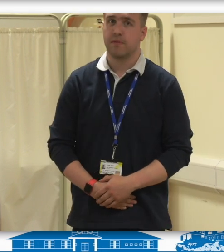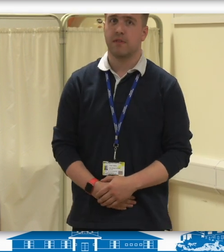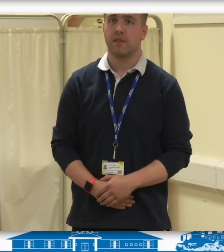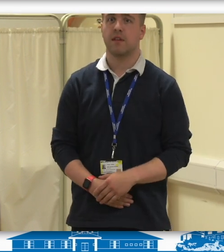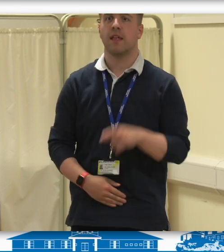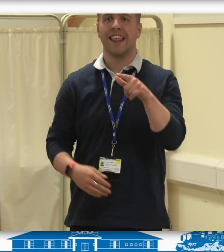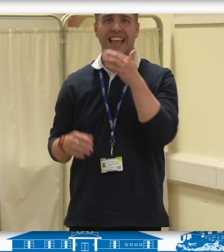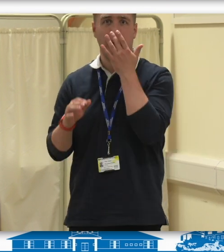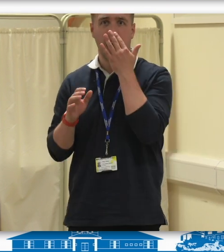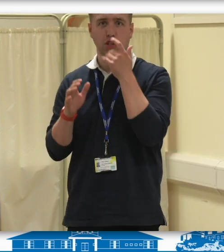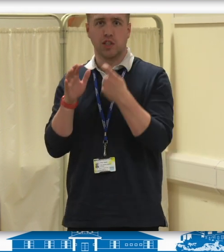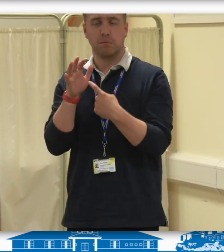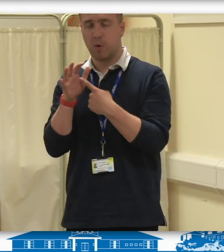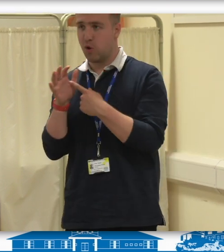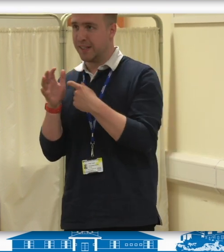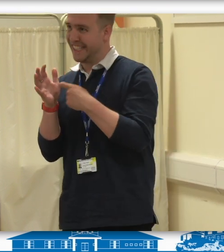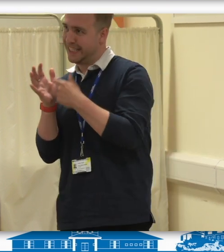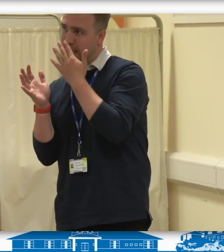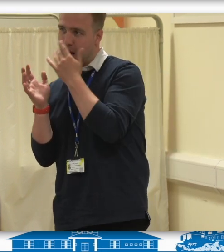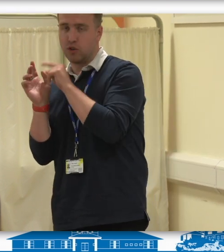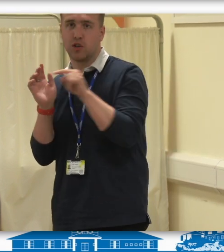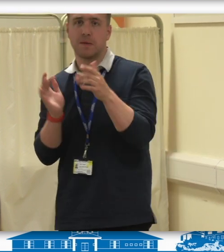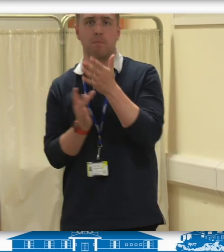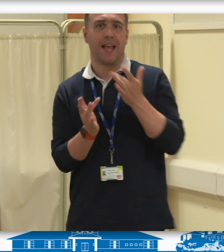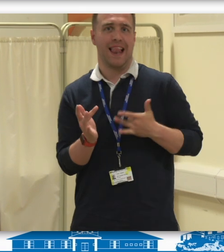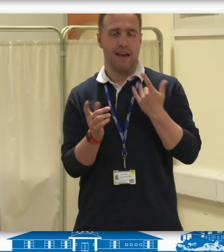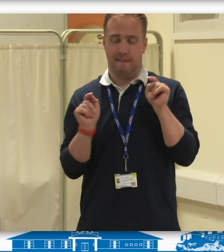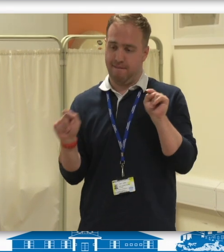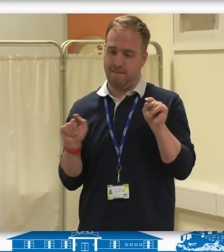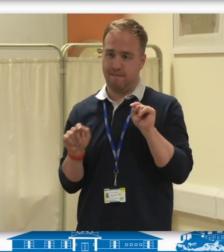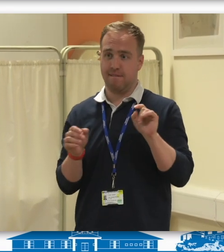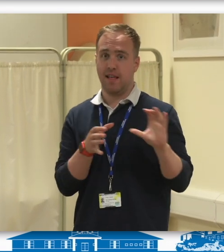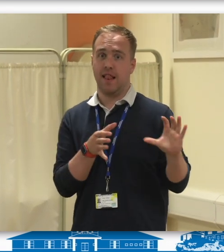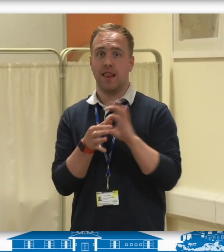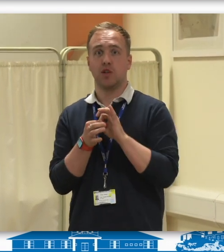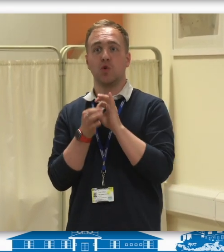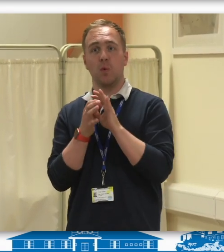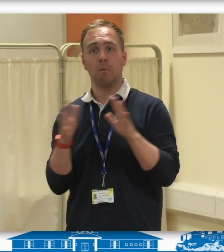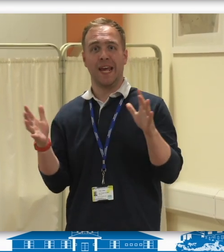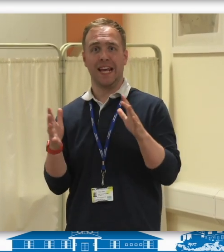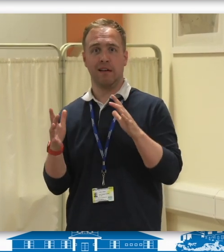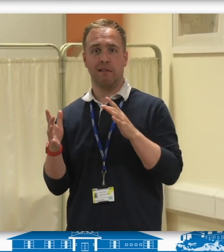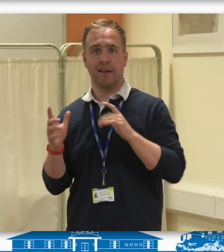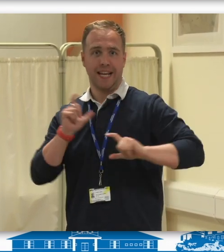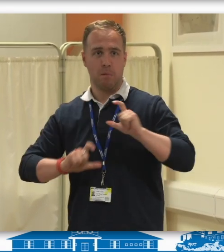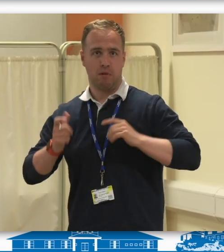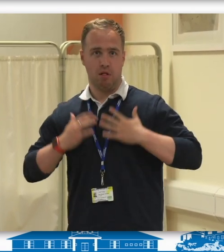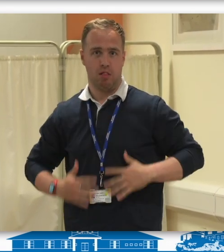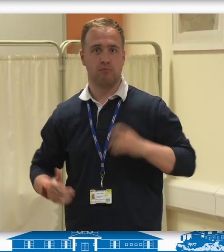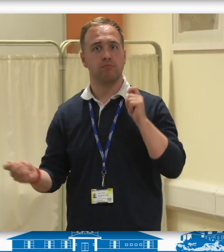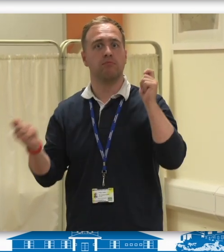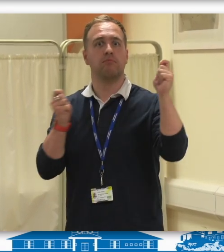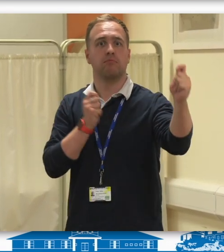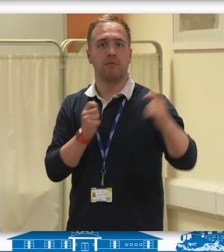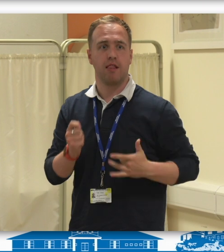because these ages of adolescence and midlife correspond with quite large and significant hormonal